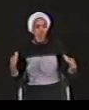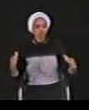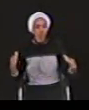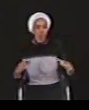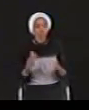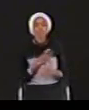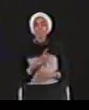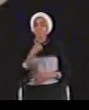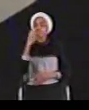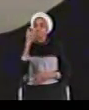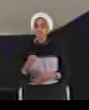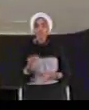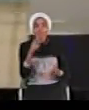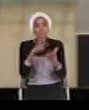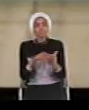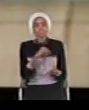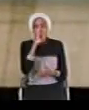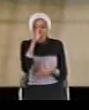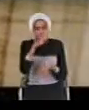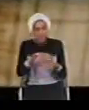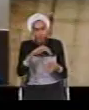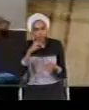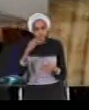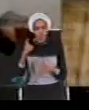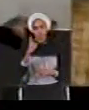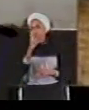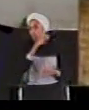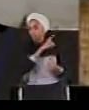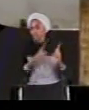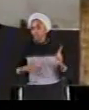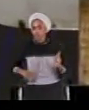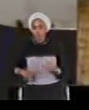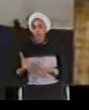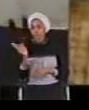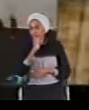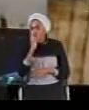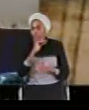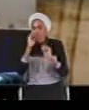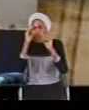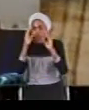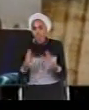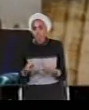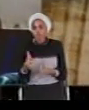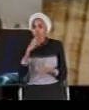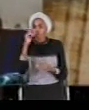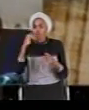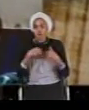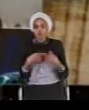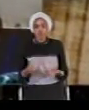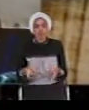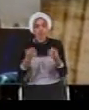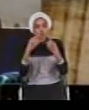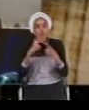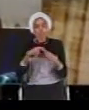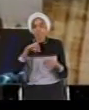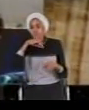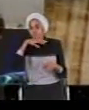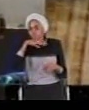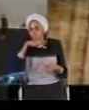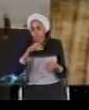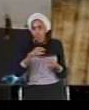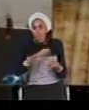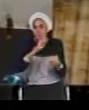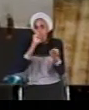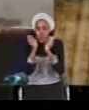say, this is the calling of God. The gainsayer who has come to pollute, to